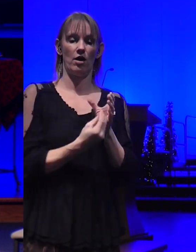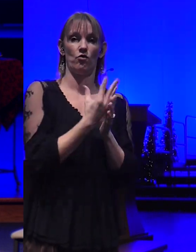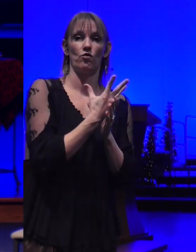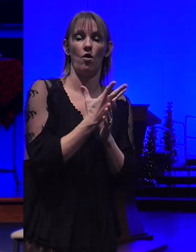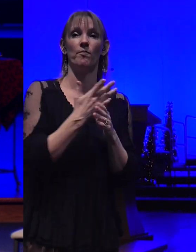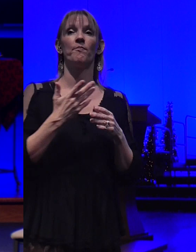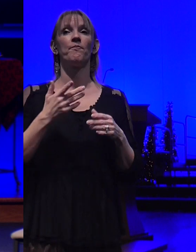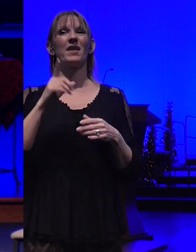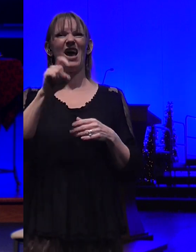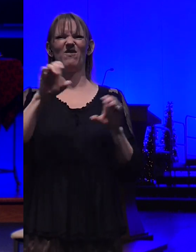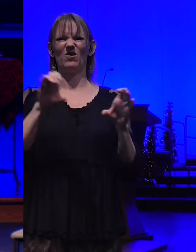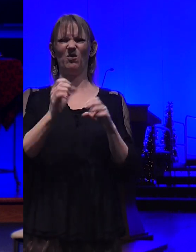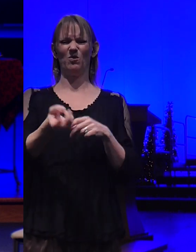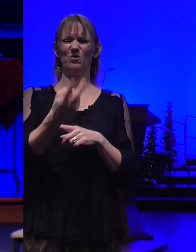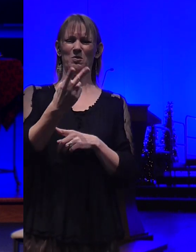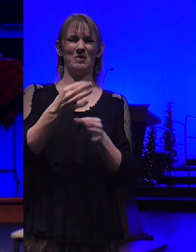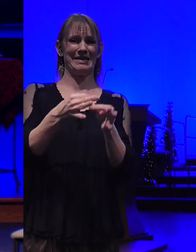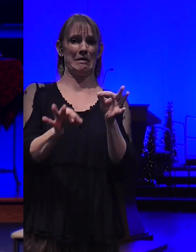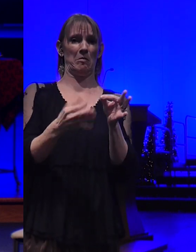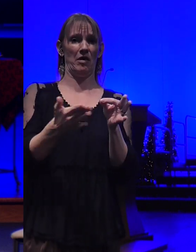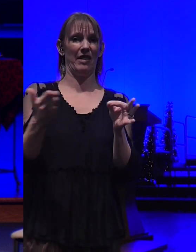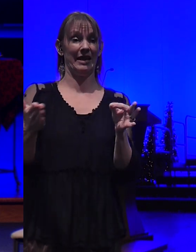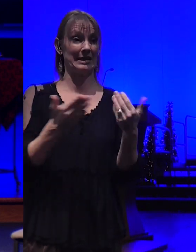two simple things, but they're not always easy.